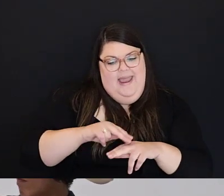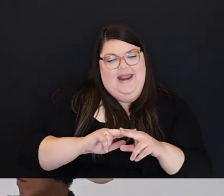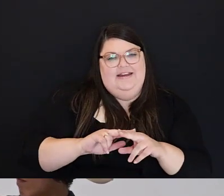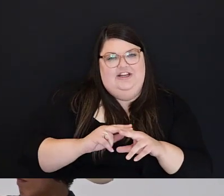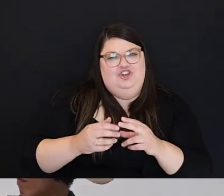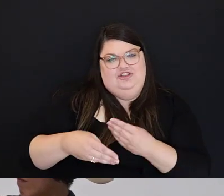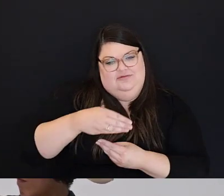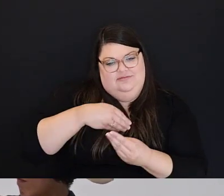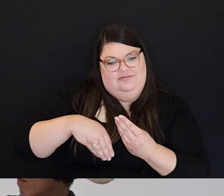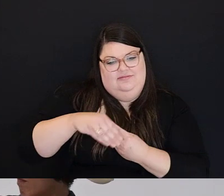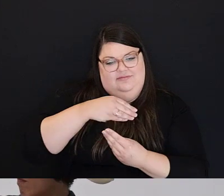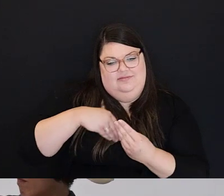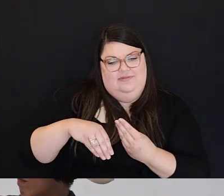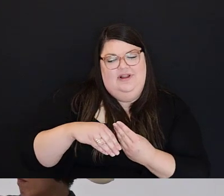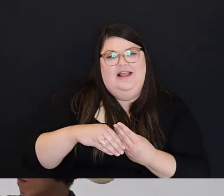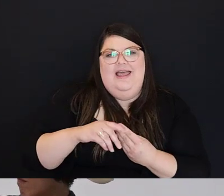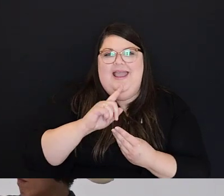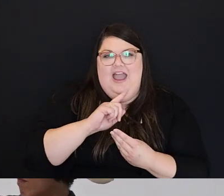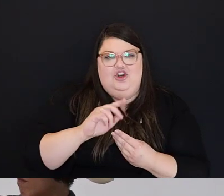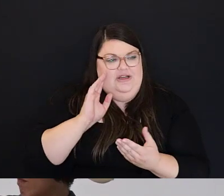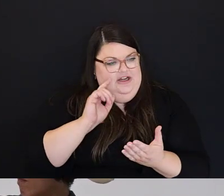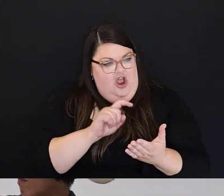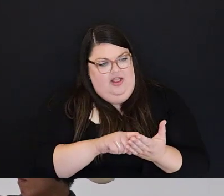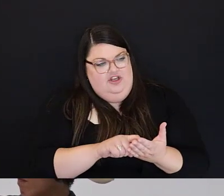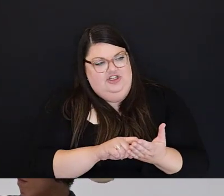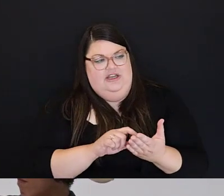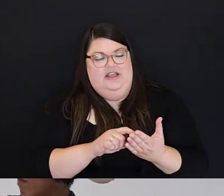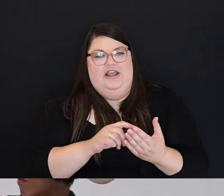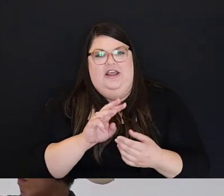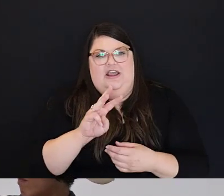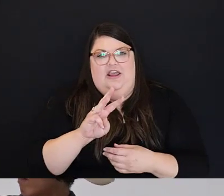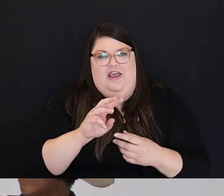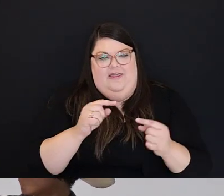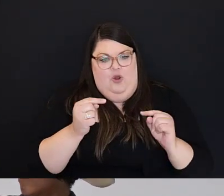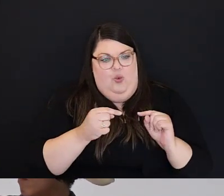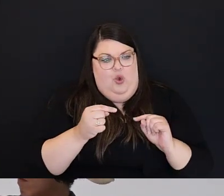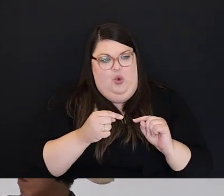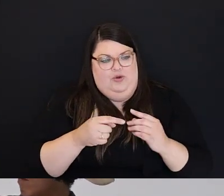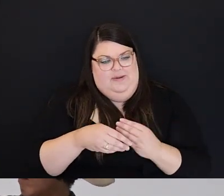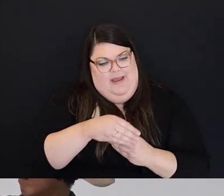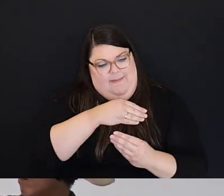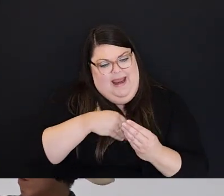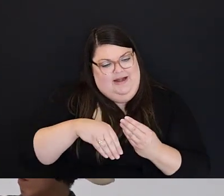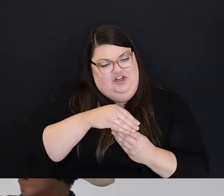a way of kind of actually acknowledging the wound by bandaging it? But then there's